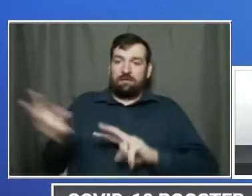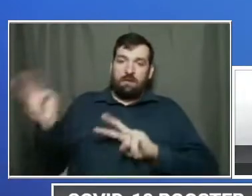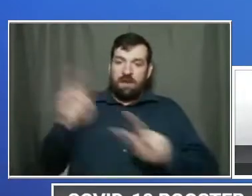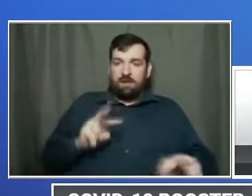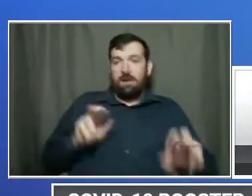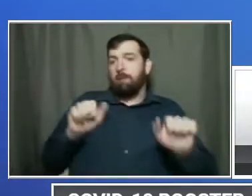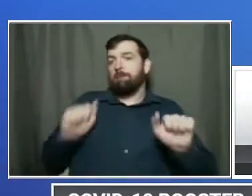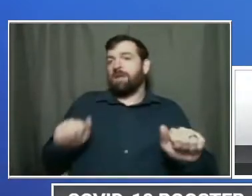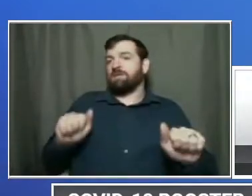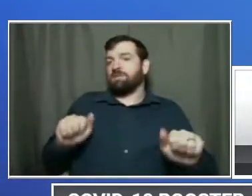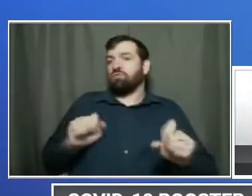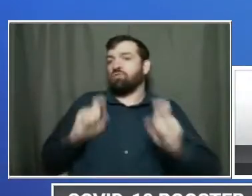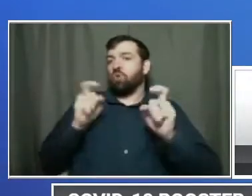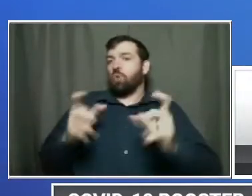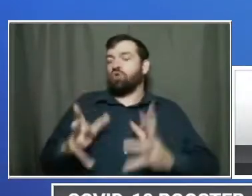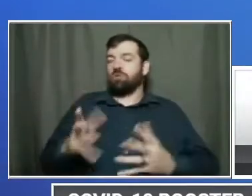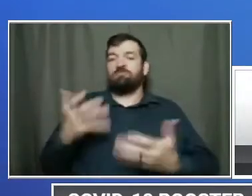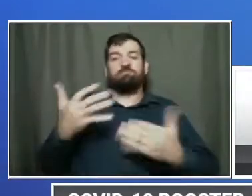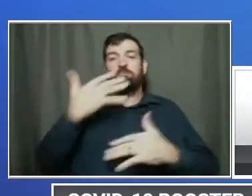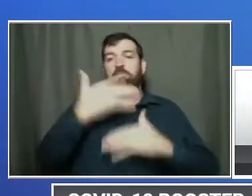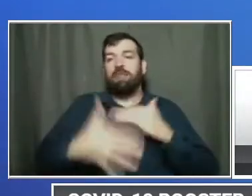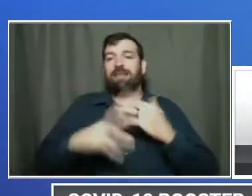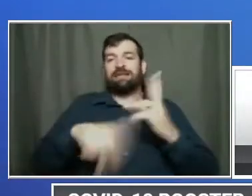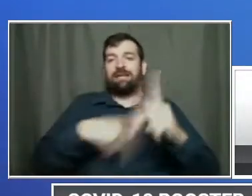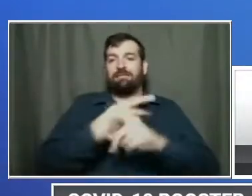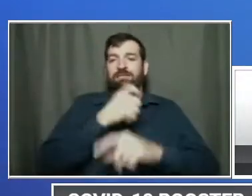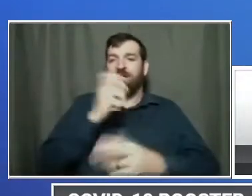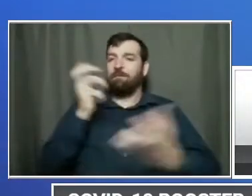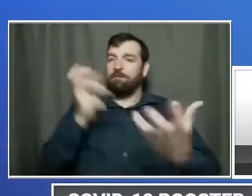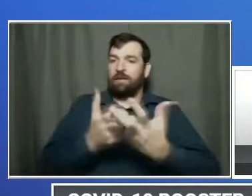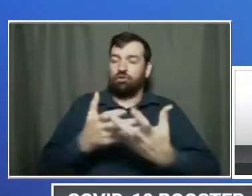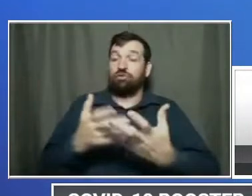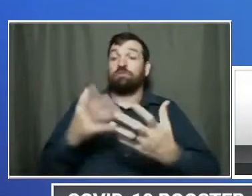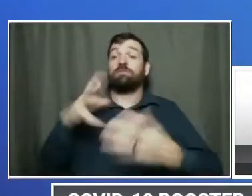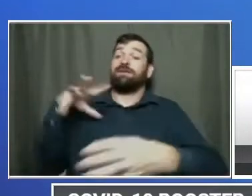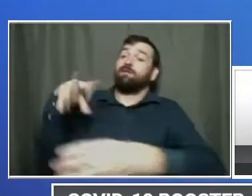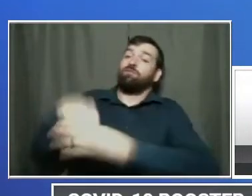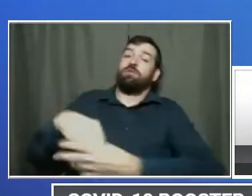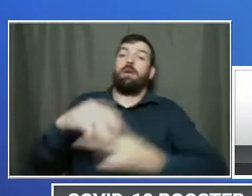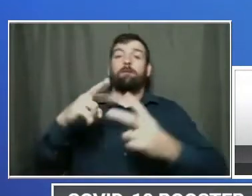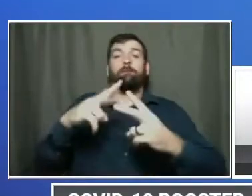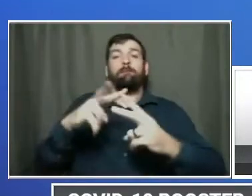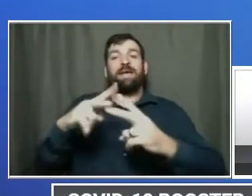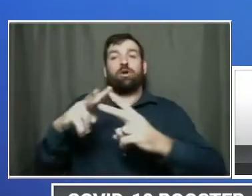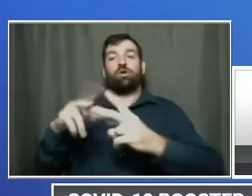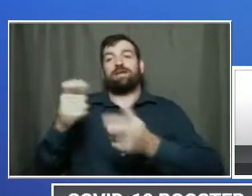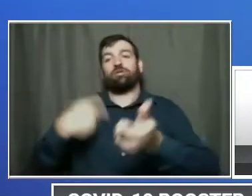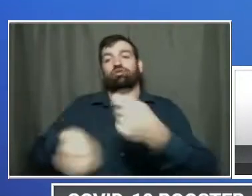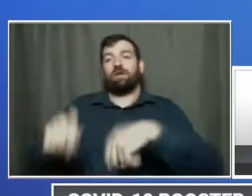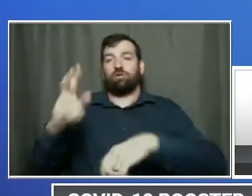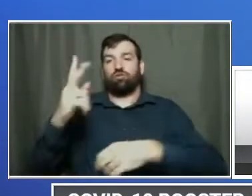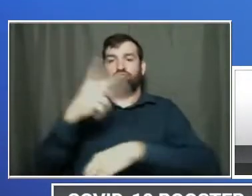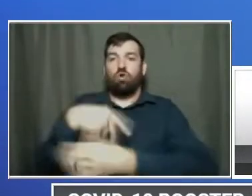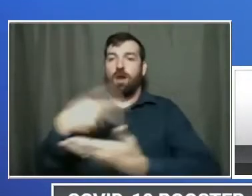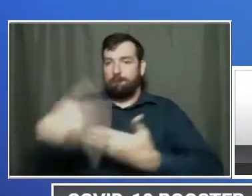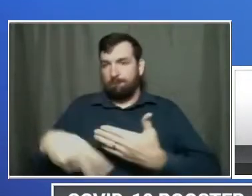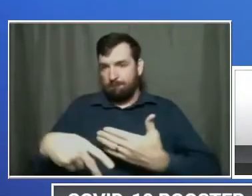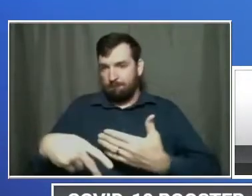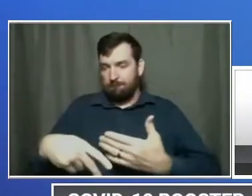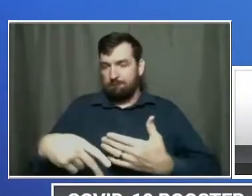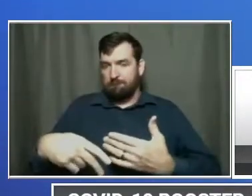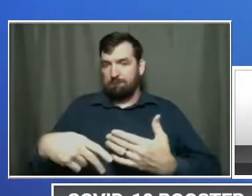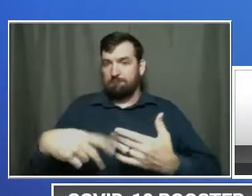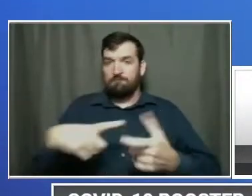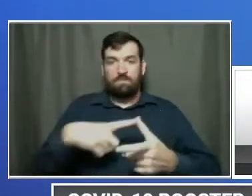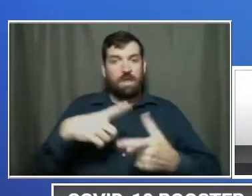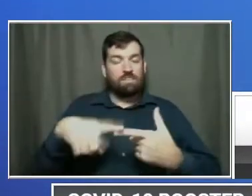don't match blood type, and so then they would go into our paired exchange program for kidney transplantation. And then it's all